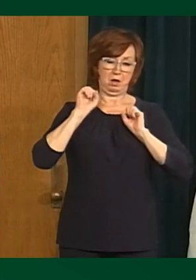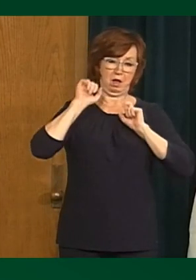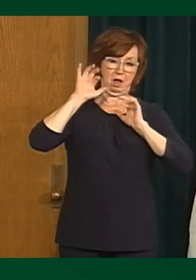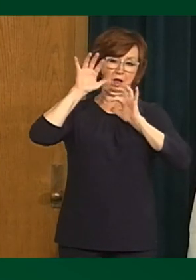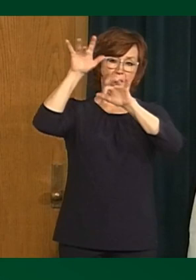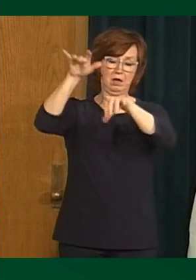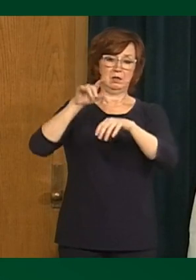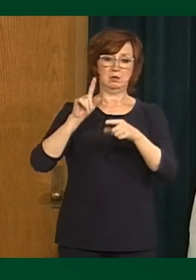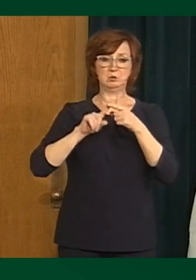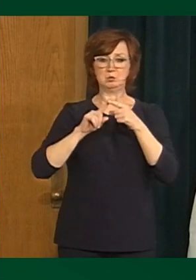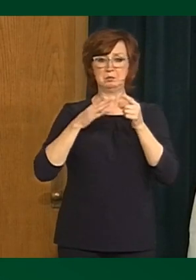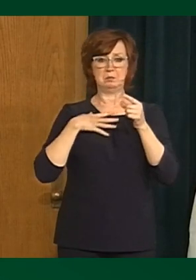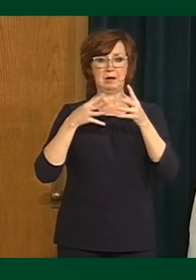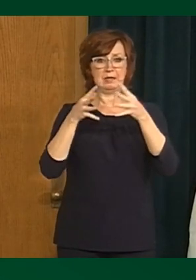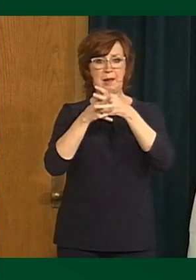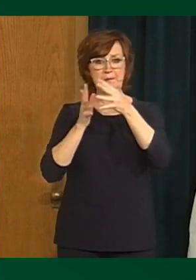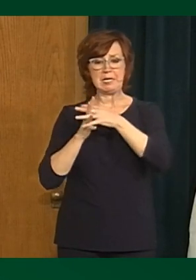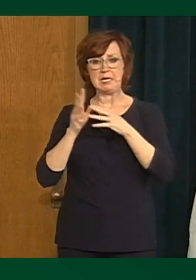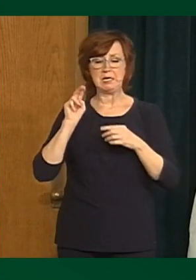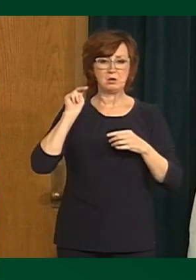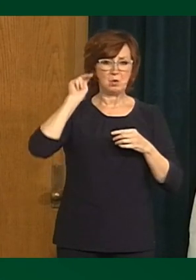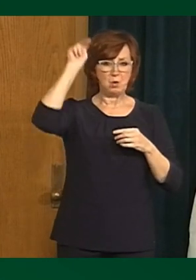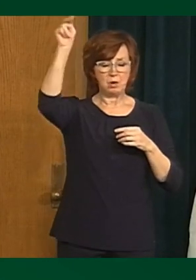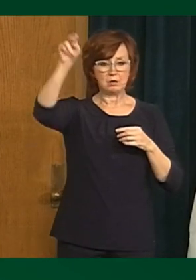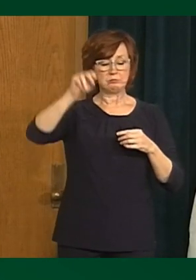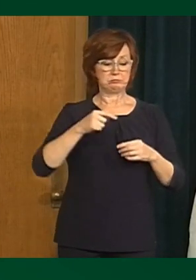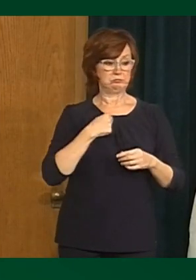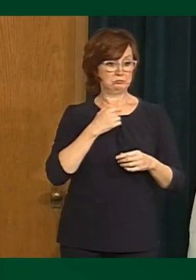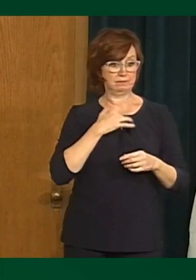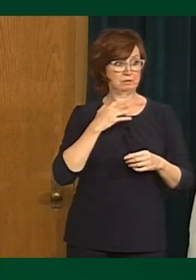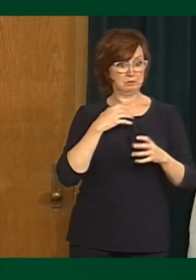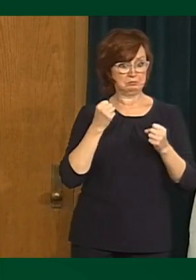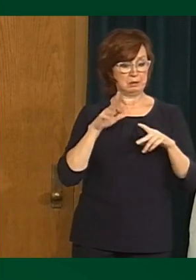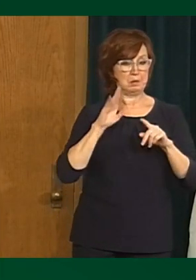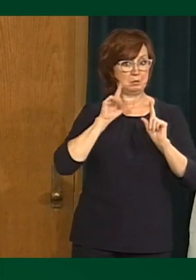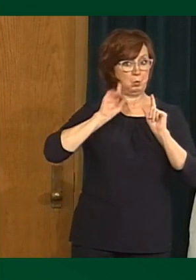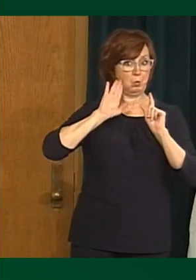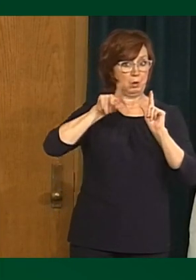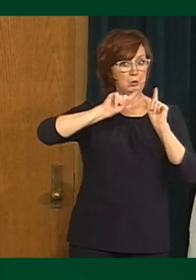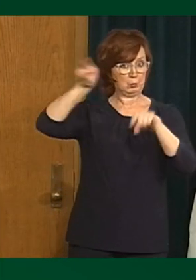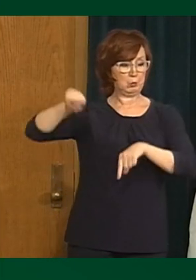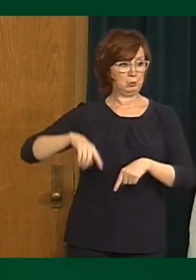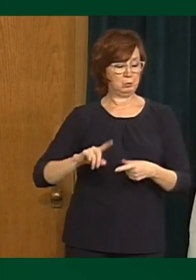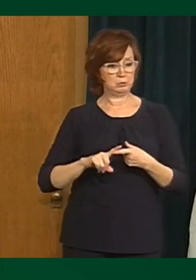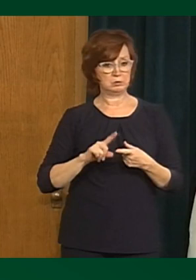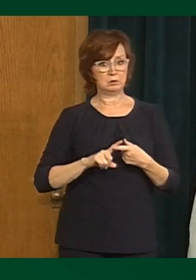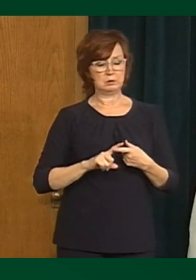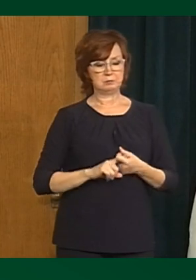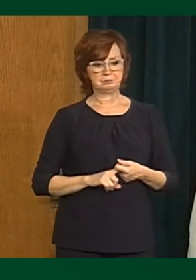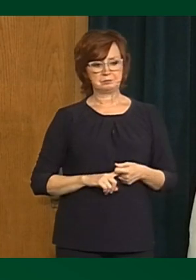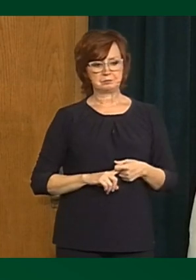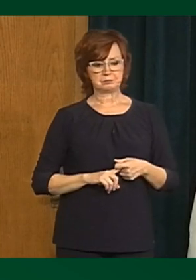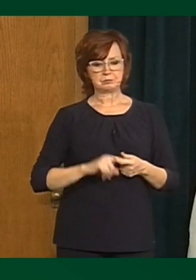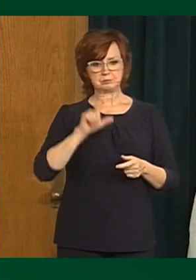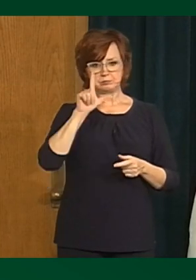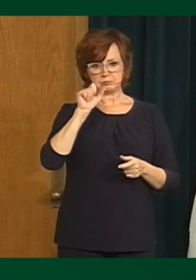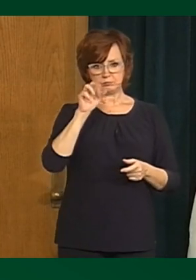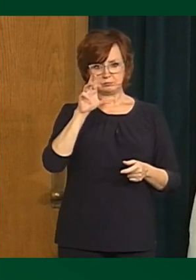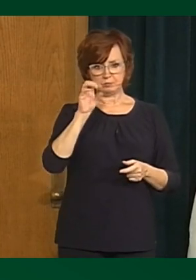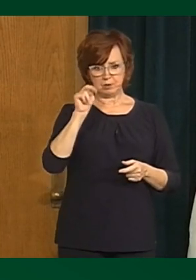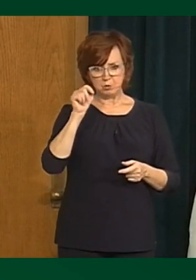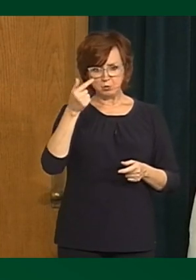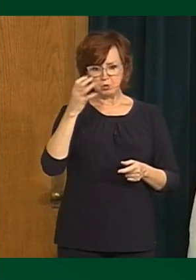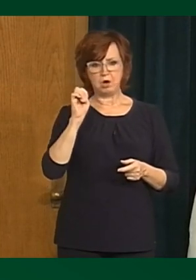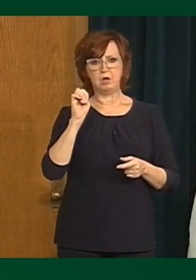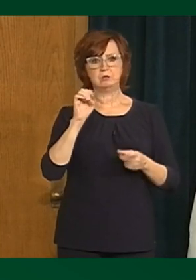will be people that will go not only to the community of LaRange, but other communities, as well as you'll see people in those communities that